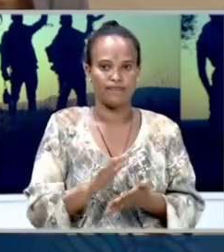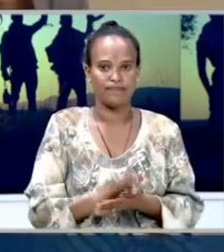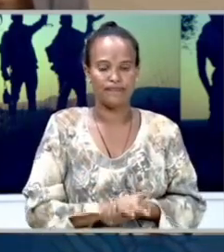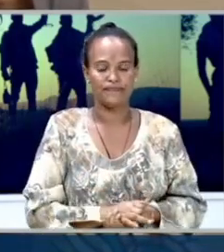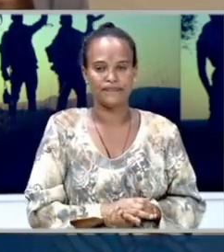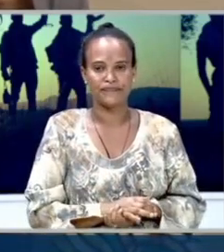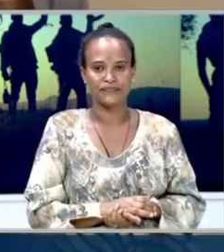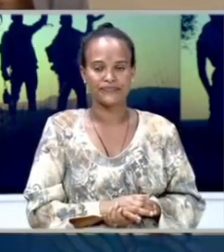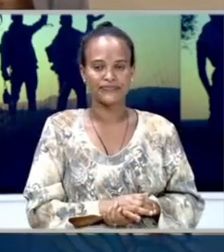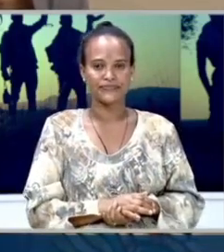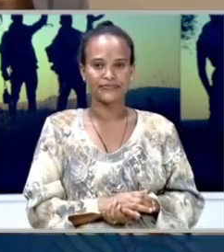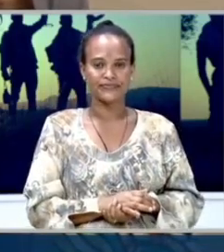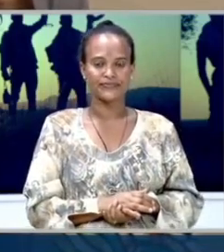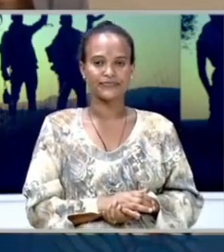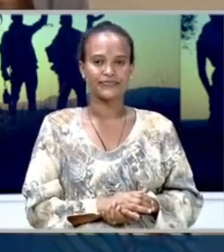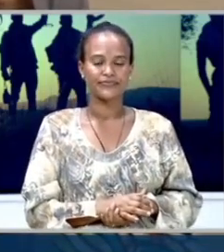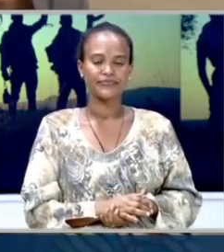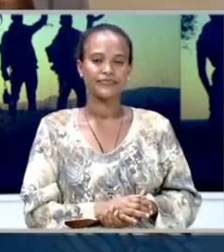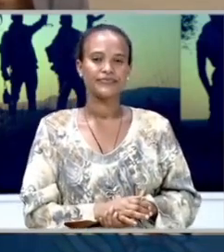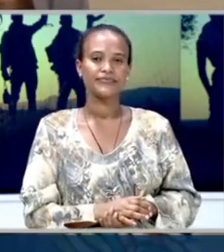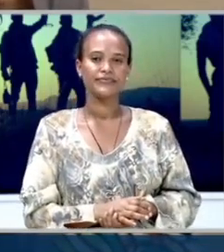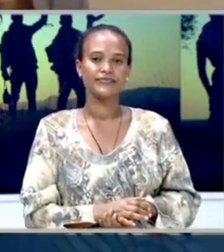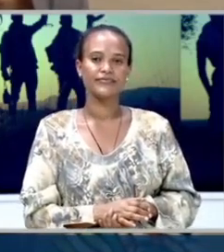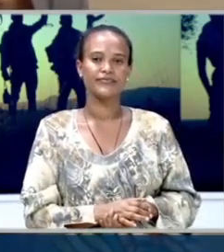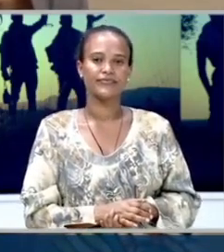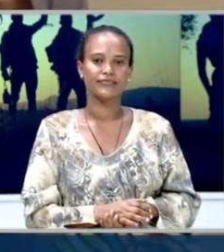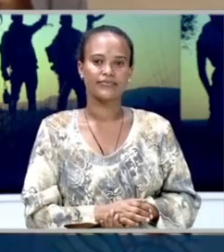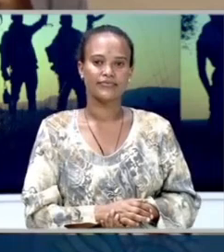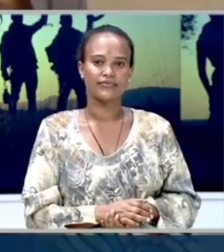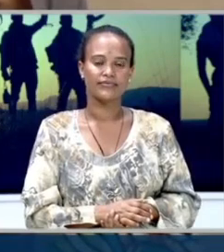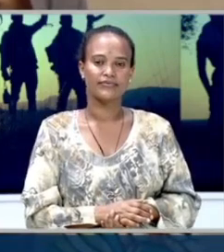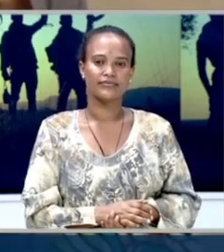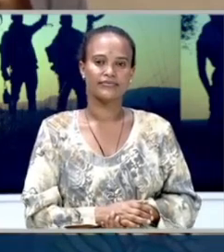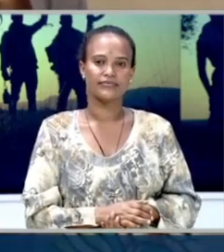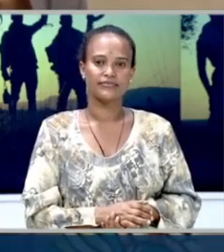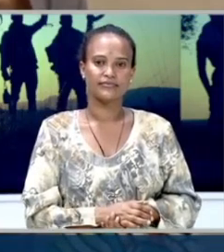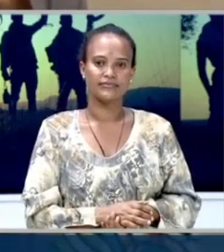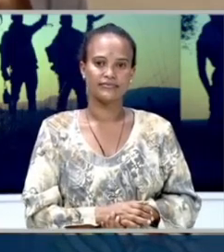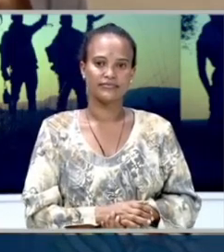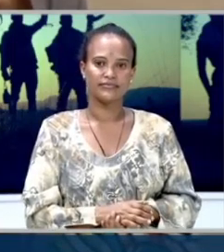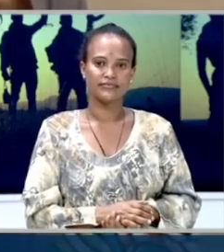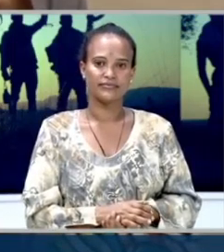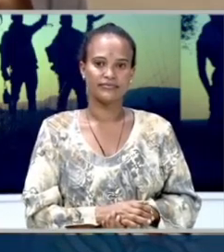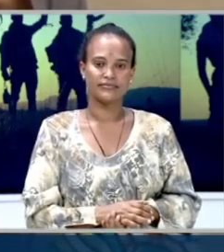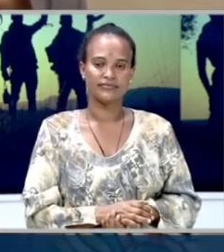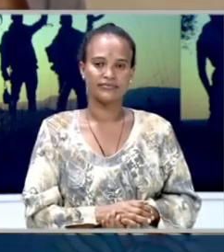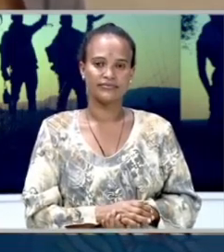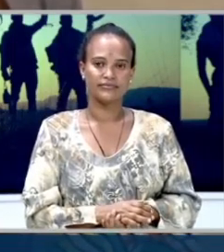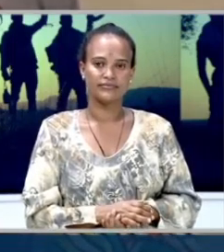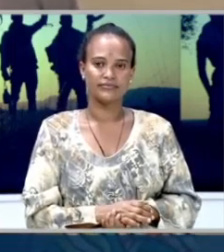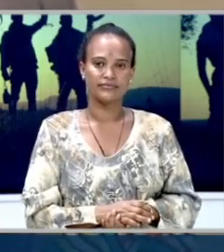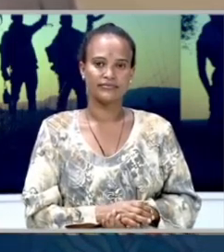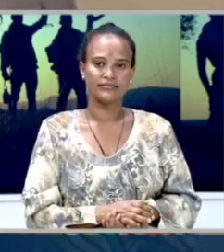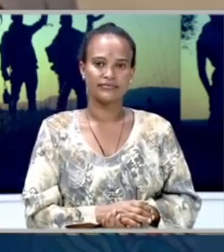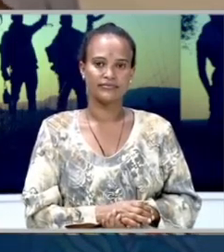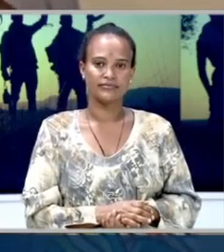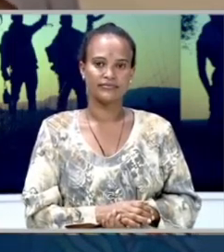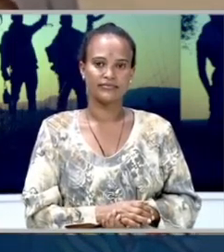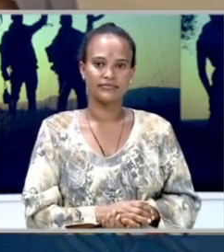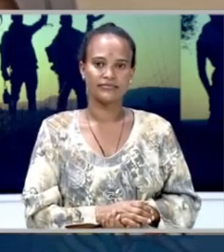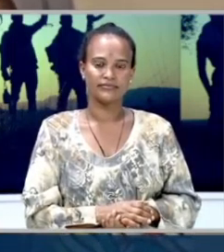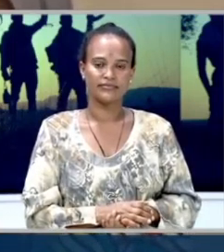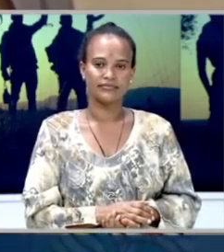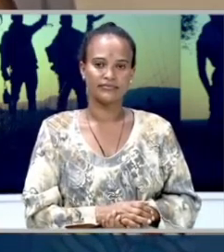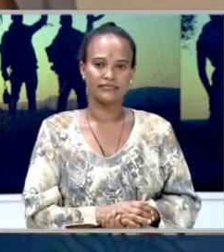a consensus on adapting the global health sector strategies on HIV viral hepatitis and sexually transmitted